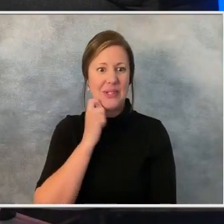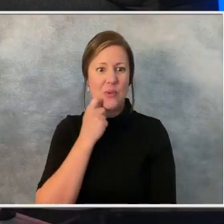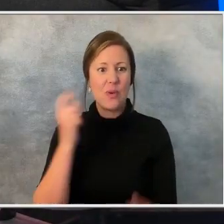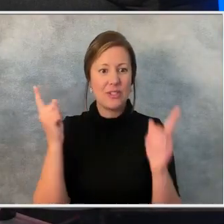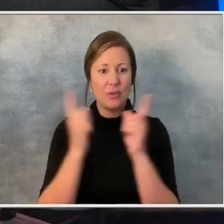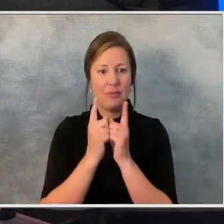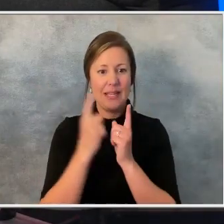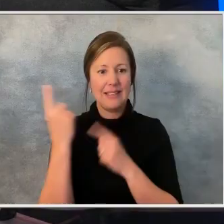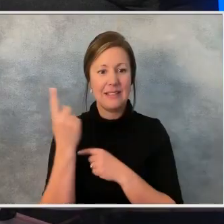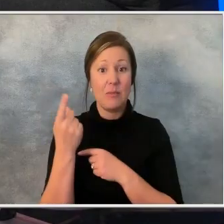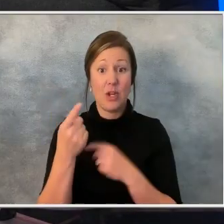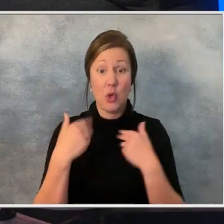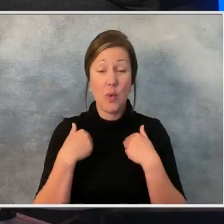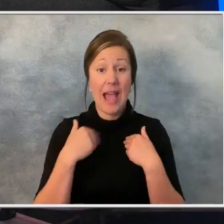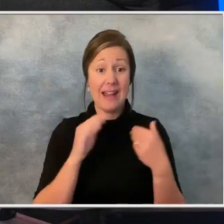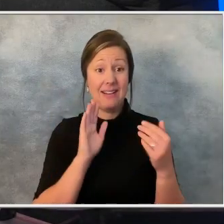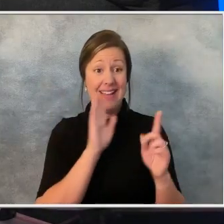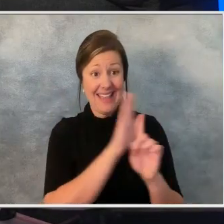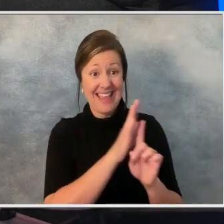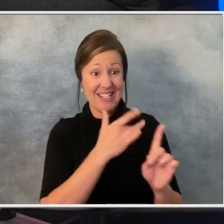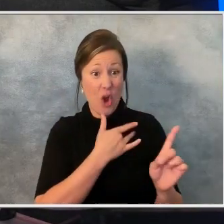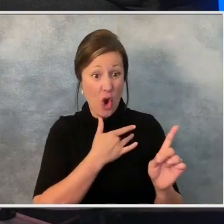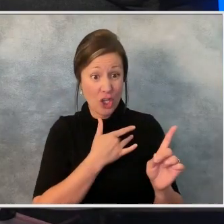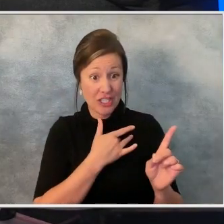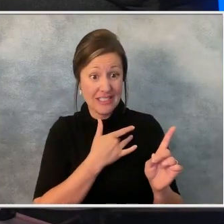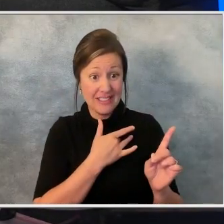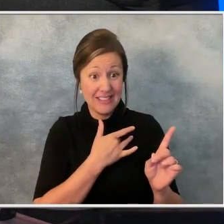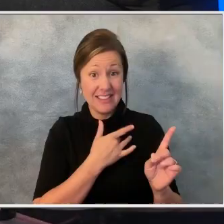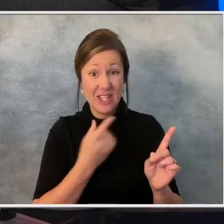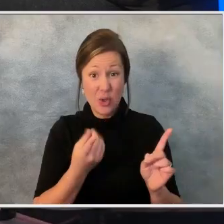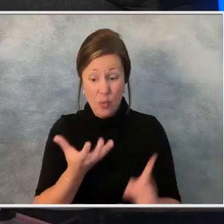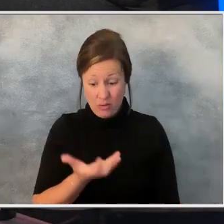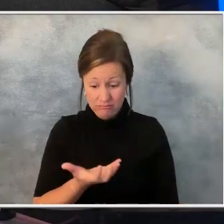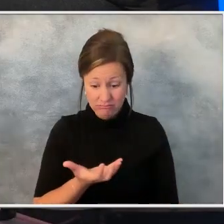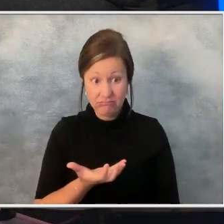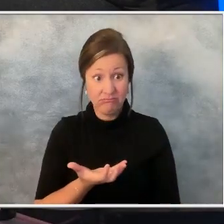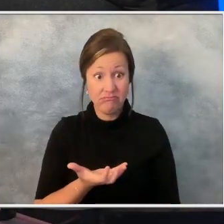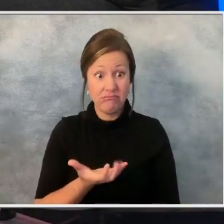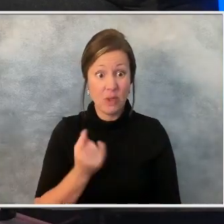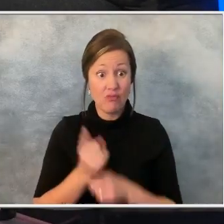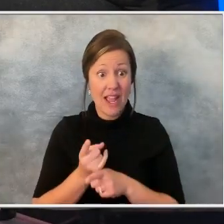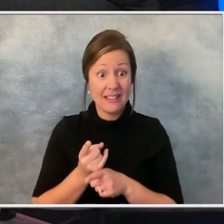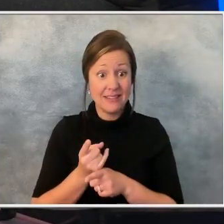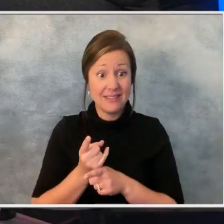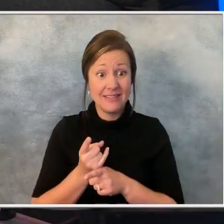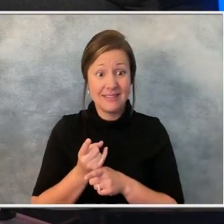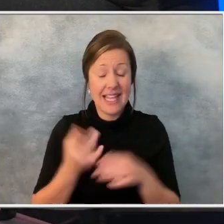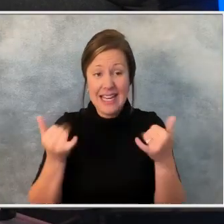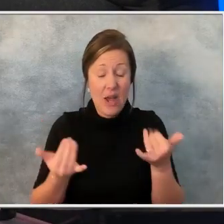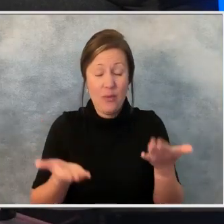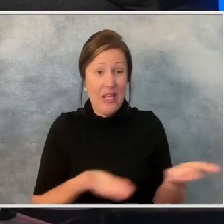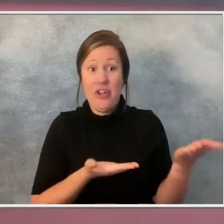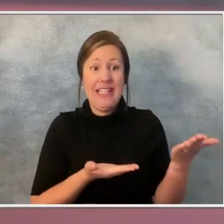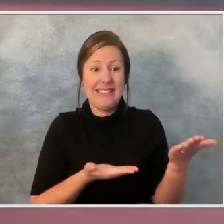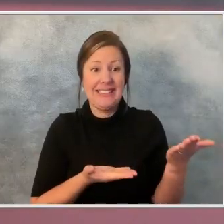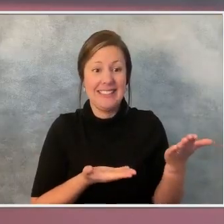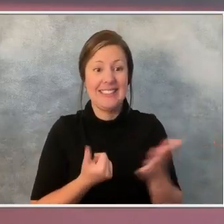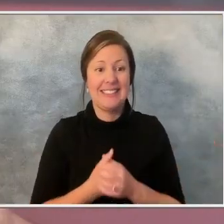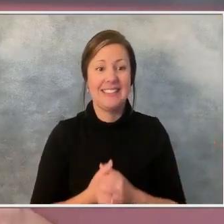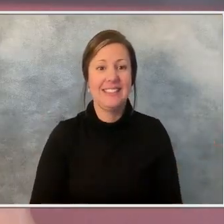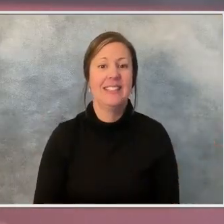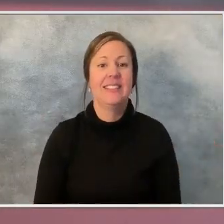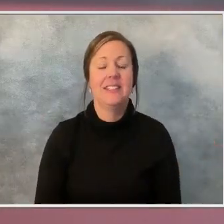his heart in your hand at one point? Yeah. And then here he is. Yeah, I mean, last